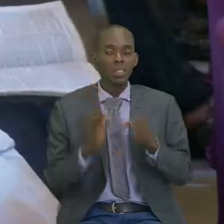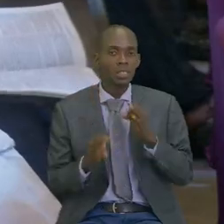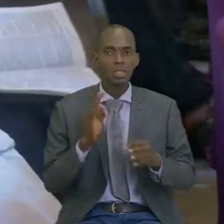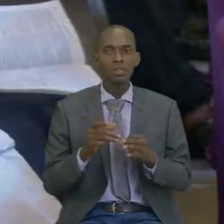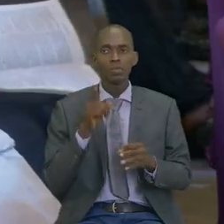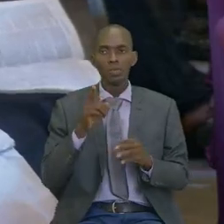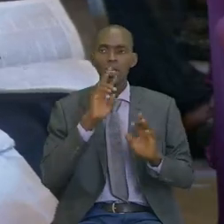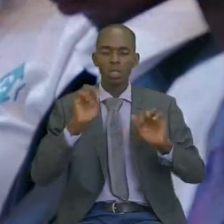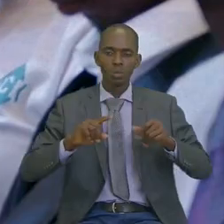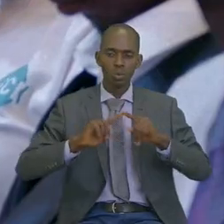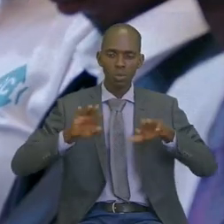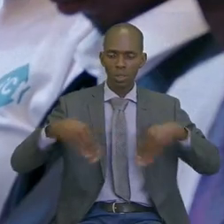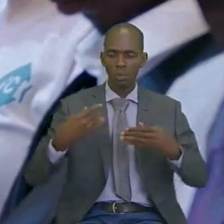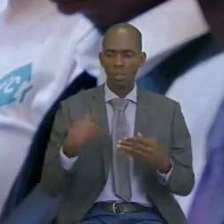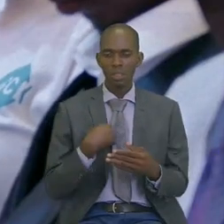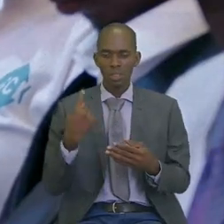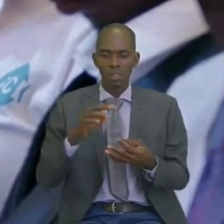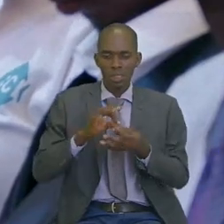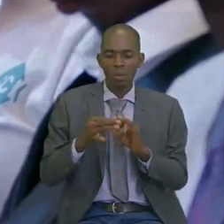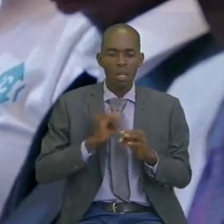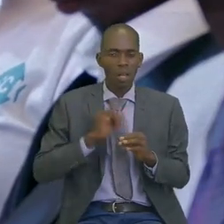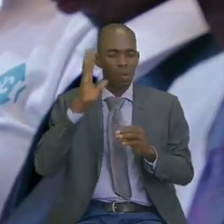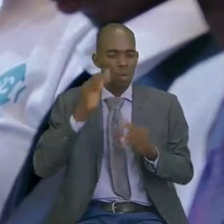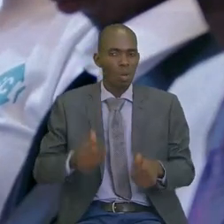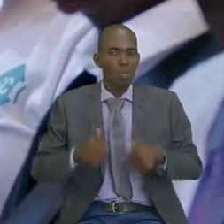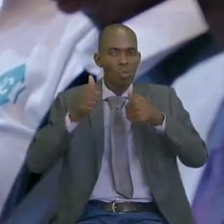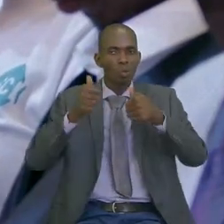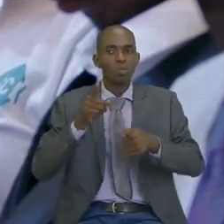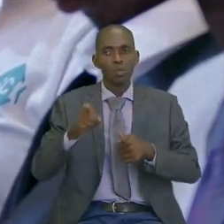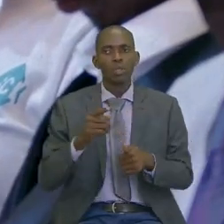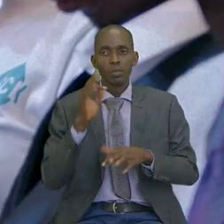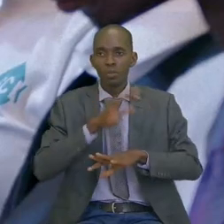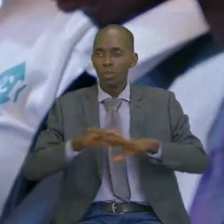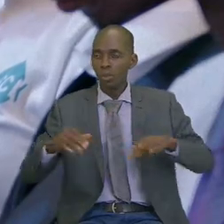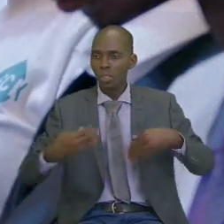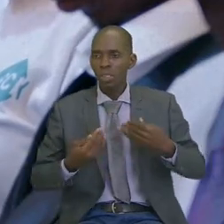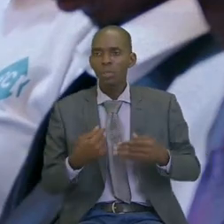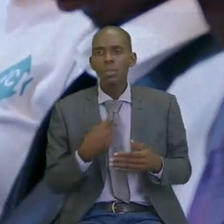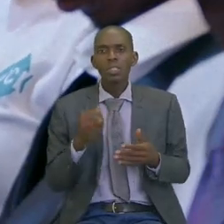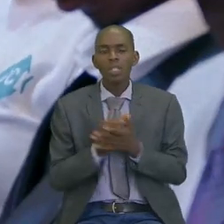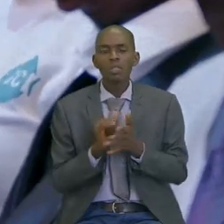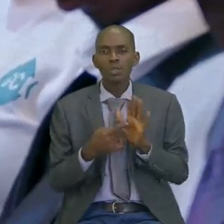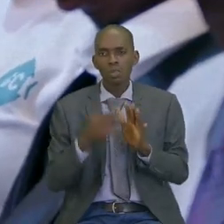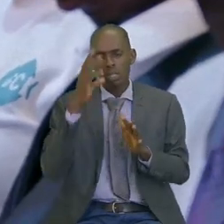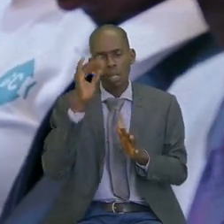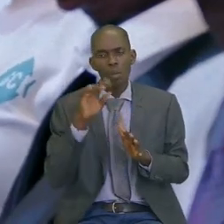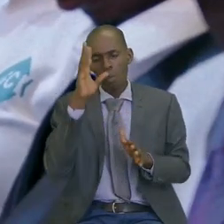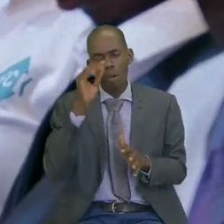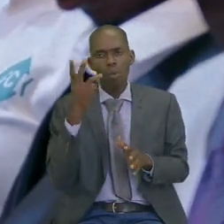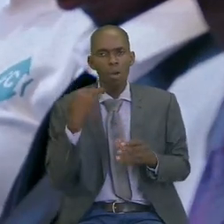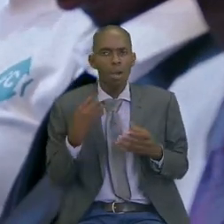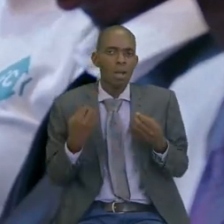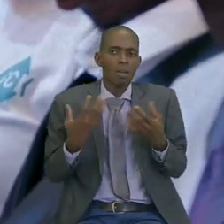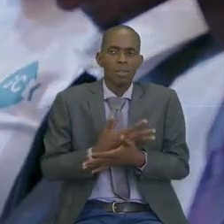If you don't give me the interpretation, the man was frightened, even though openly, outwardly, he